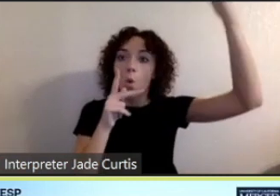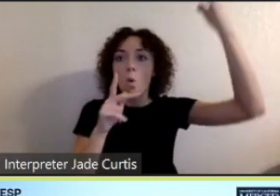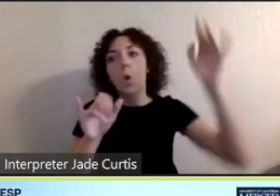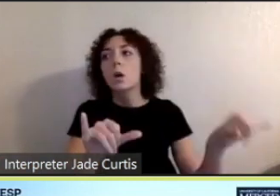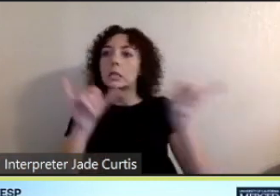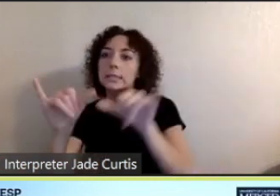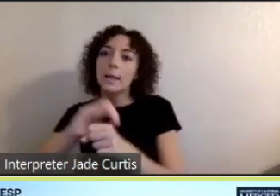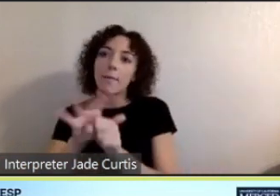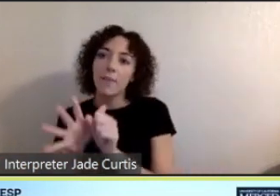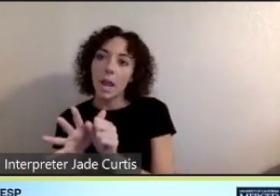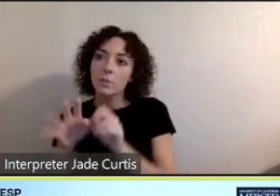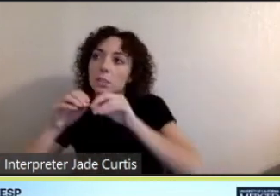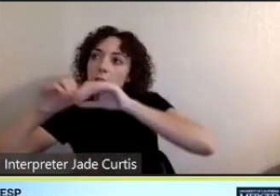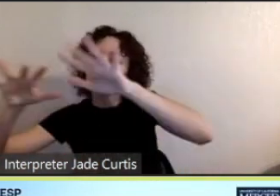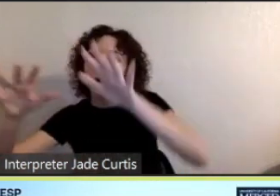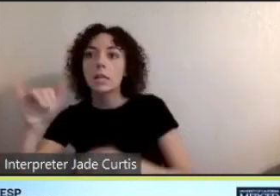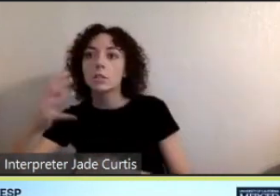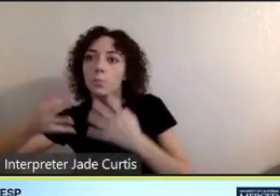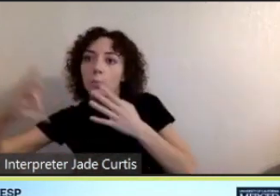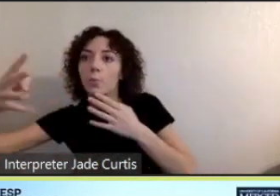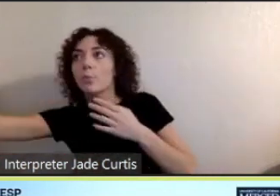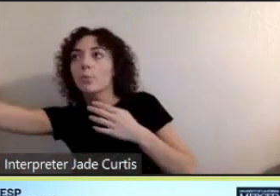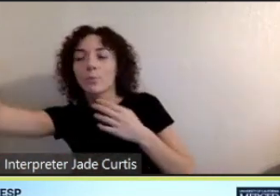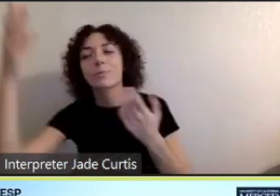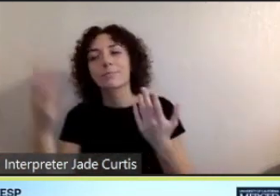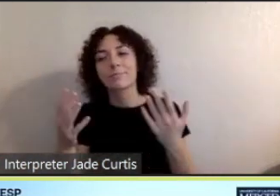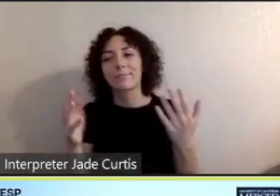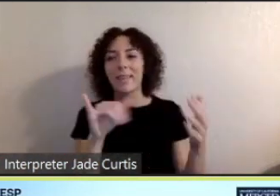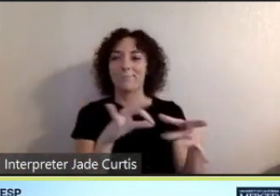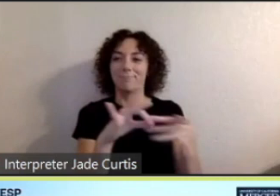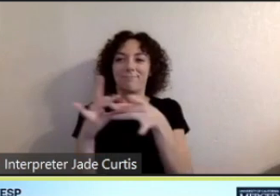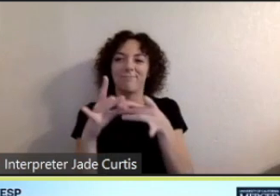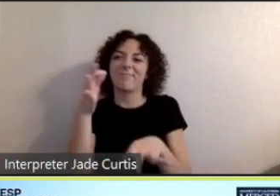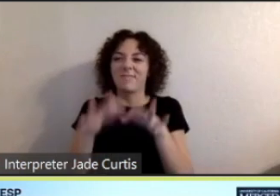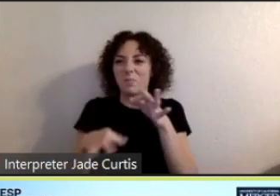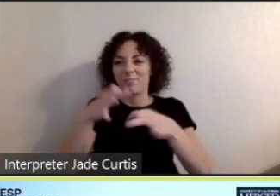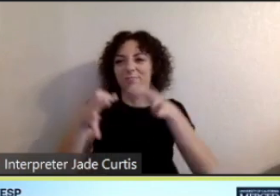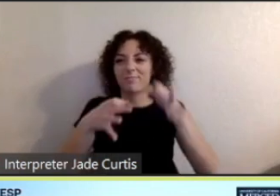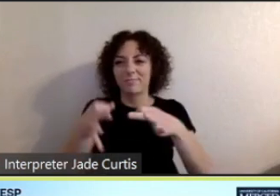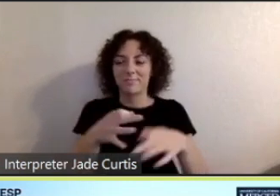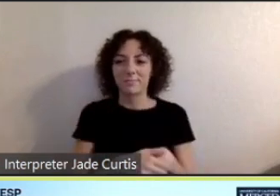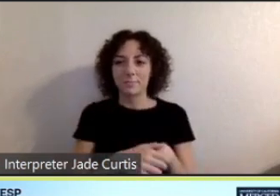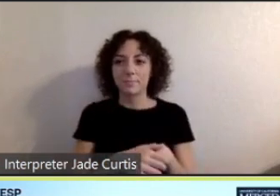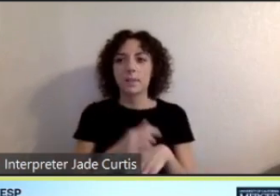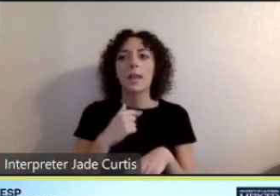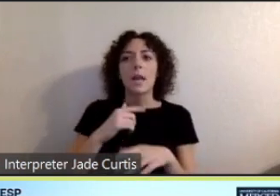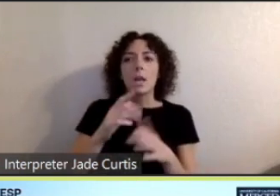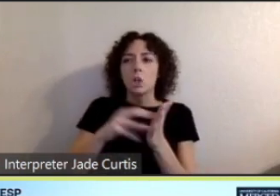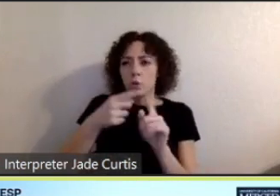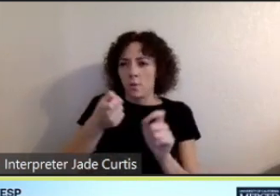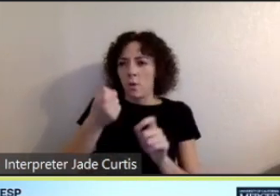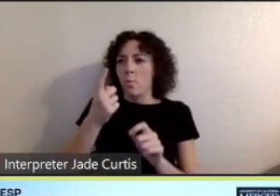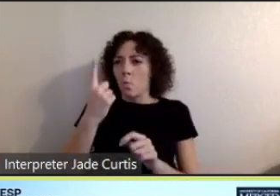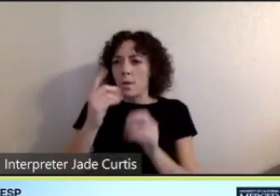like cigarette smoke does. And then I learned an important lesson early on from Kim Prather, who's a professor at UC San Diego,